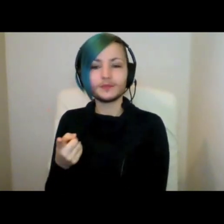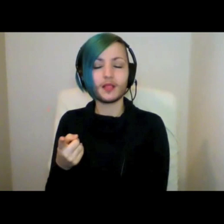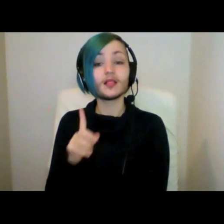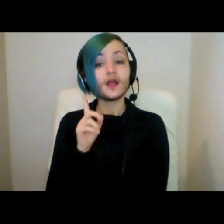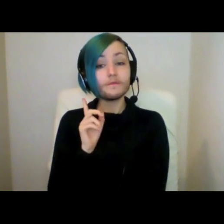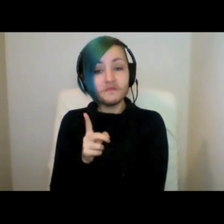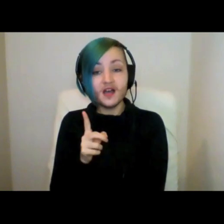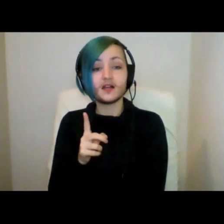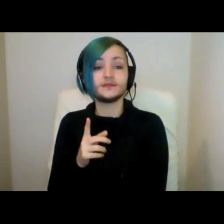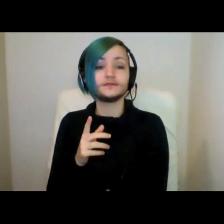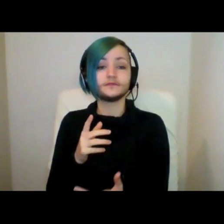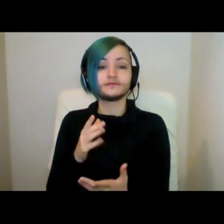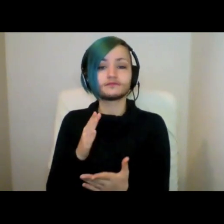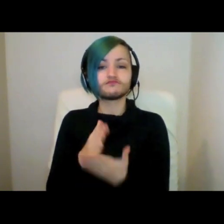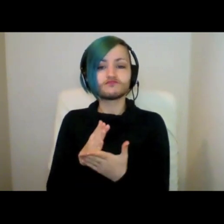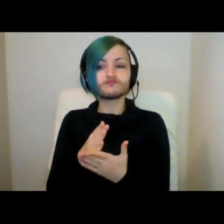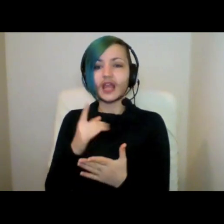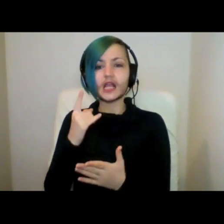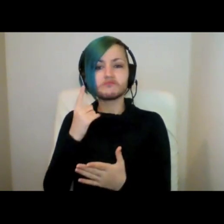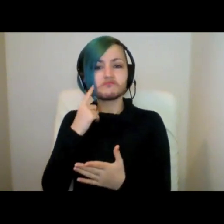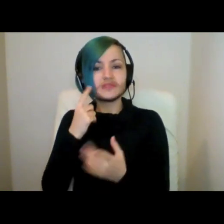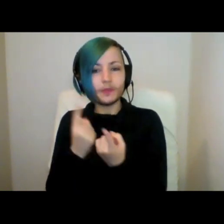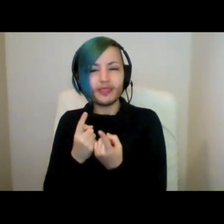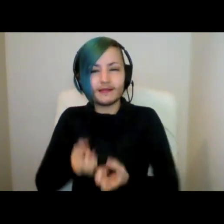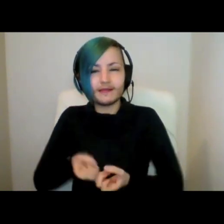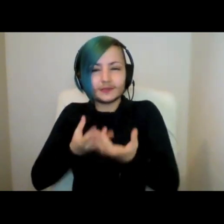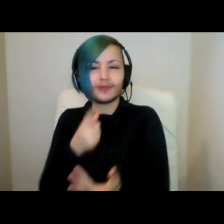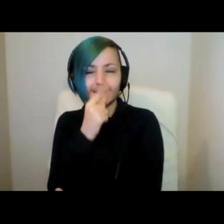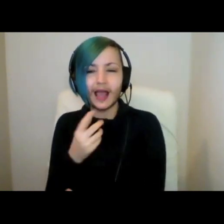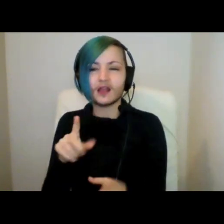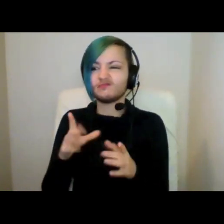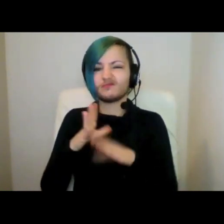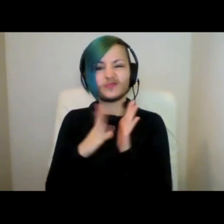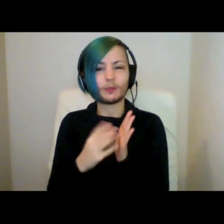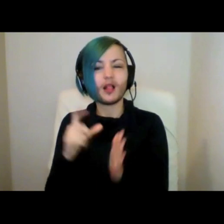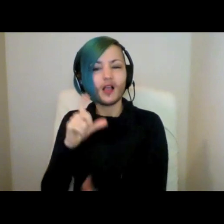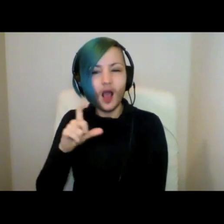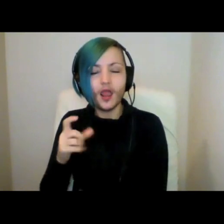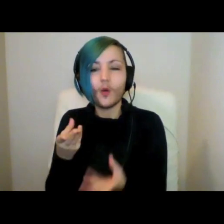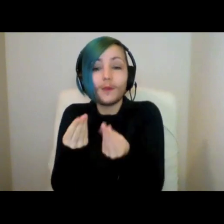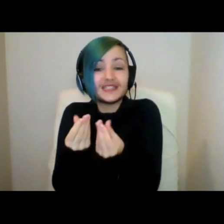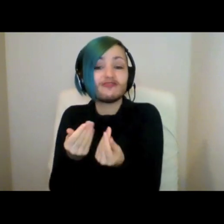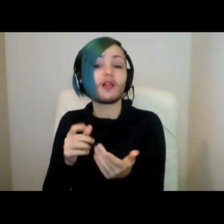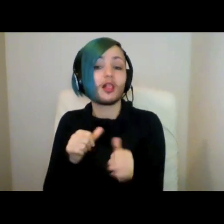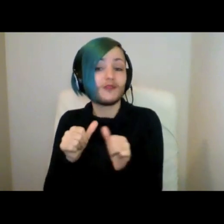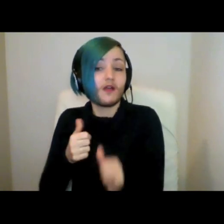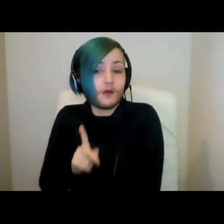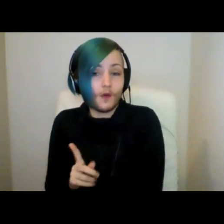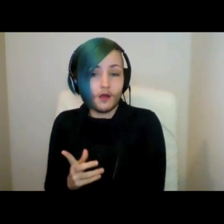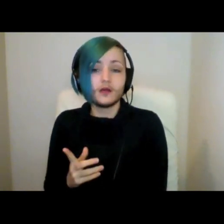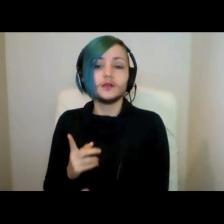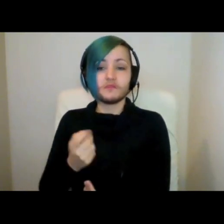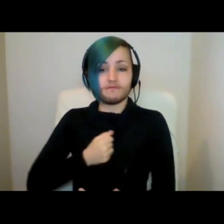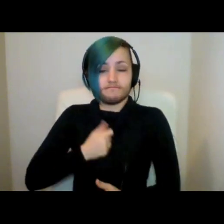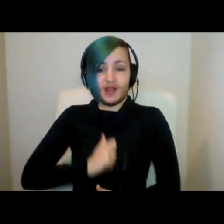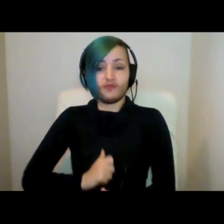on a sort of simplified level, what colours she wants to use and sometimes what materials she wants to use. But really my job